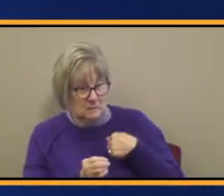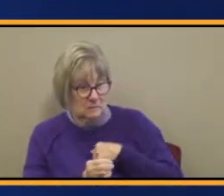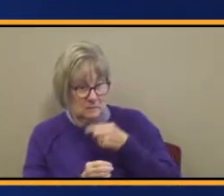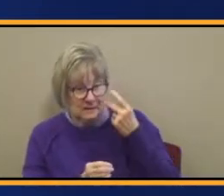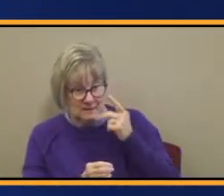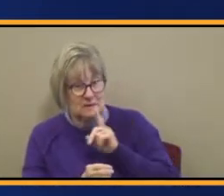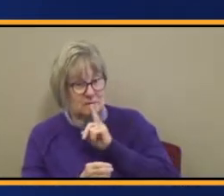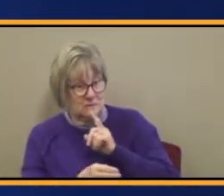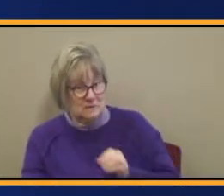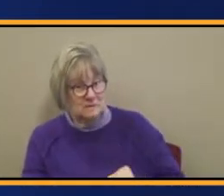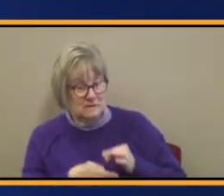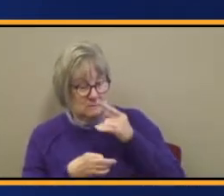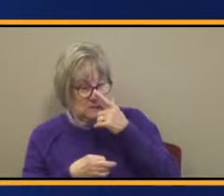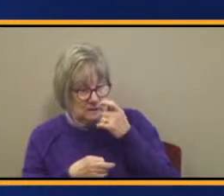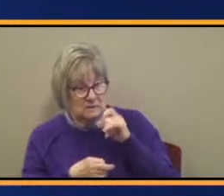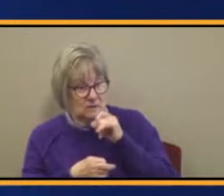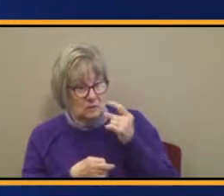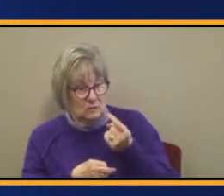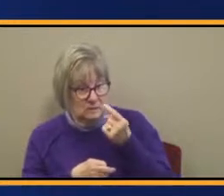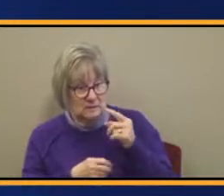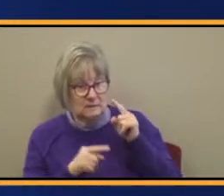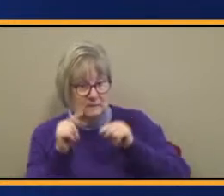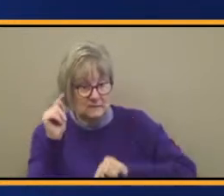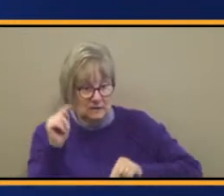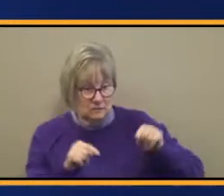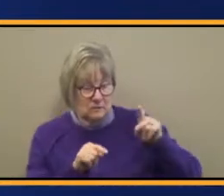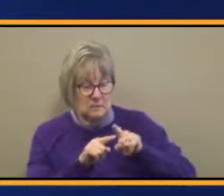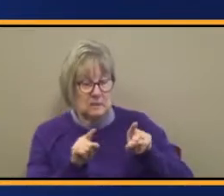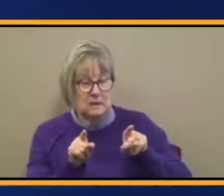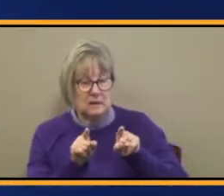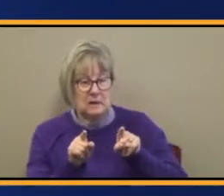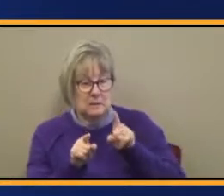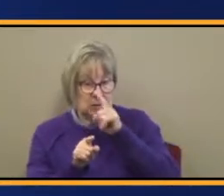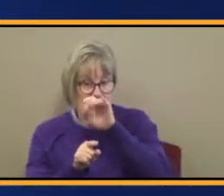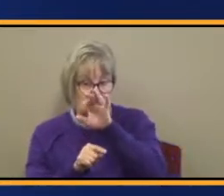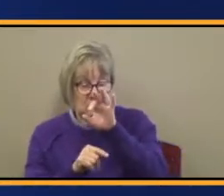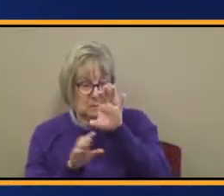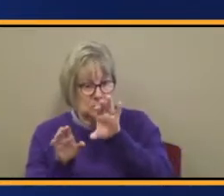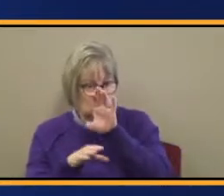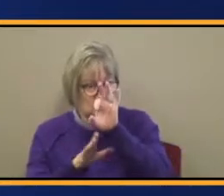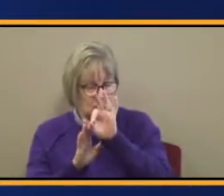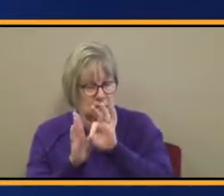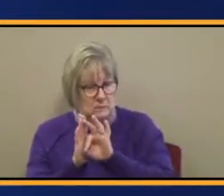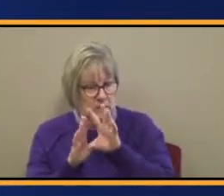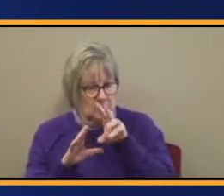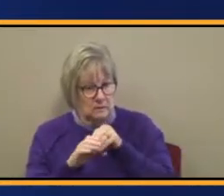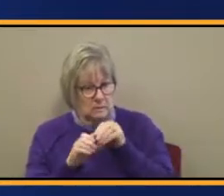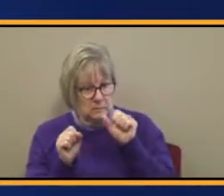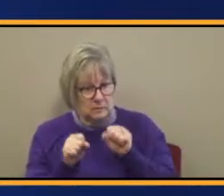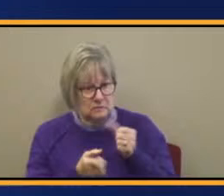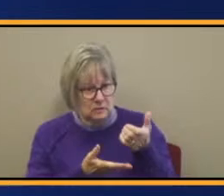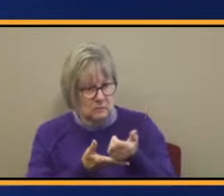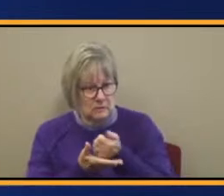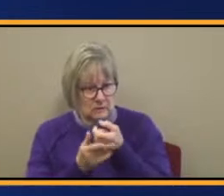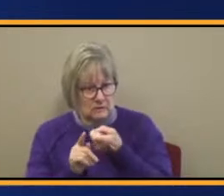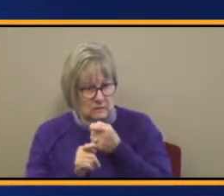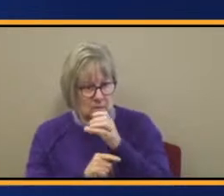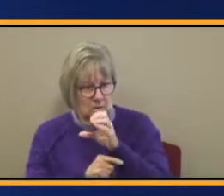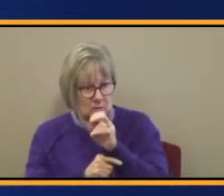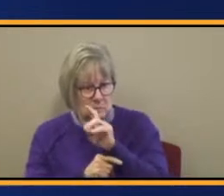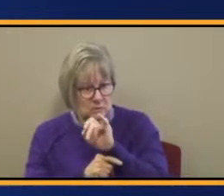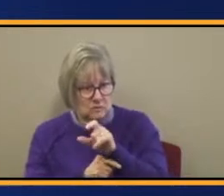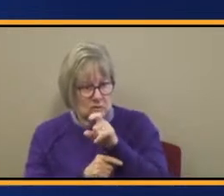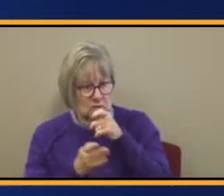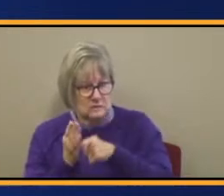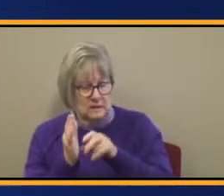real life, because not only does it fluctuate, but does your formula include the potential revenues from our commercial tax base as a